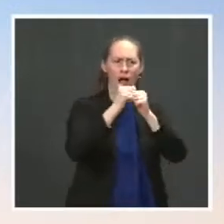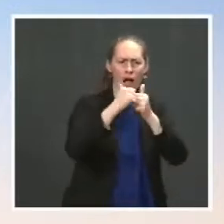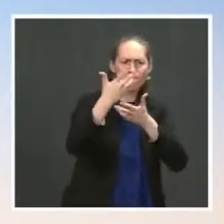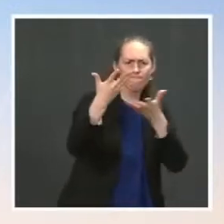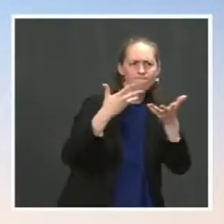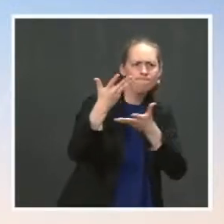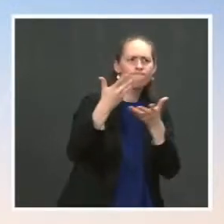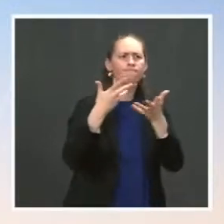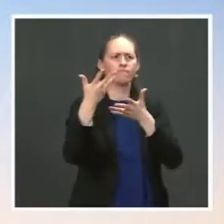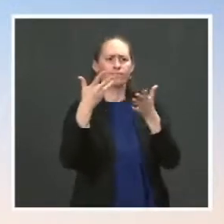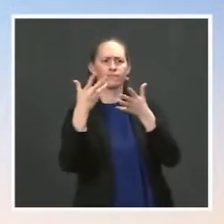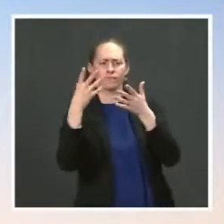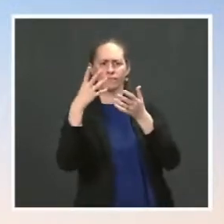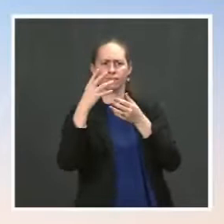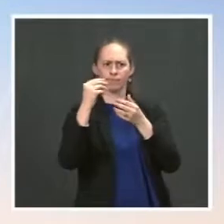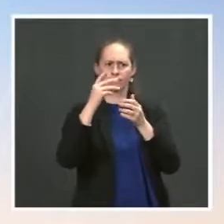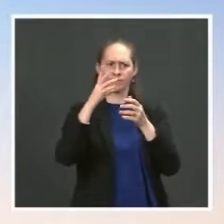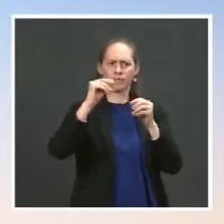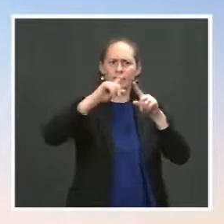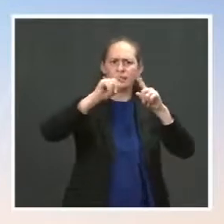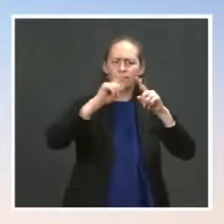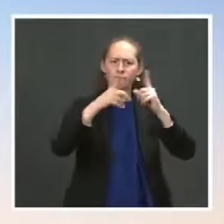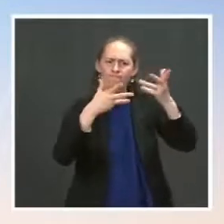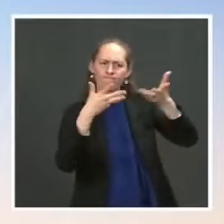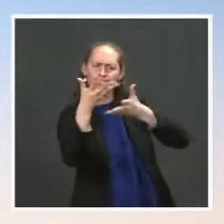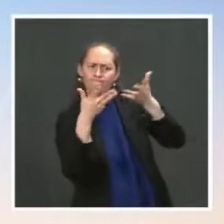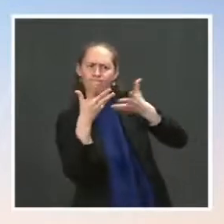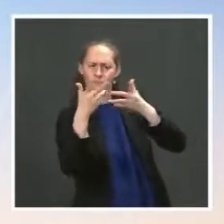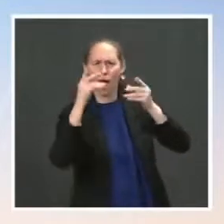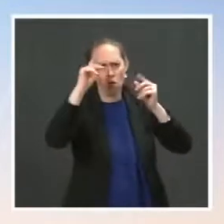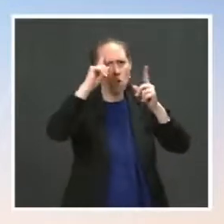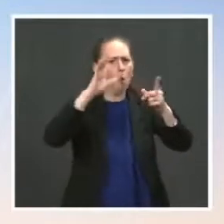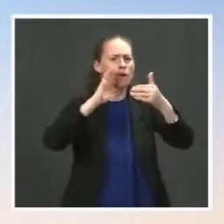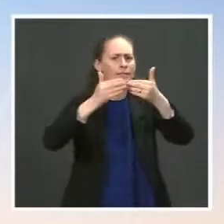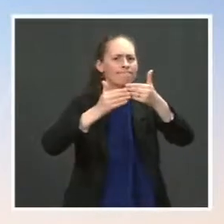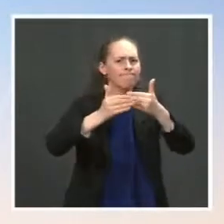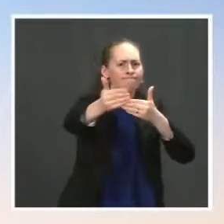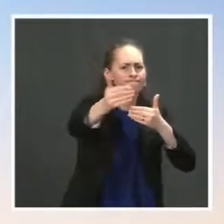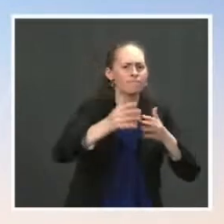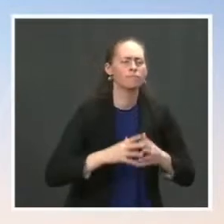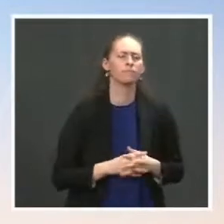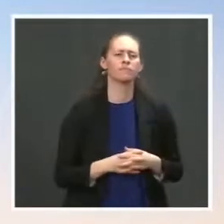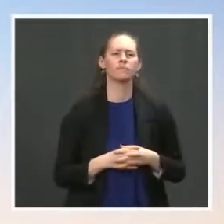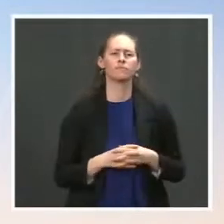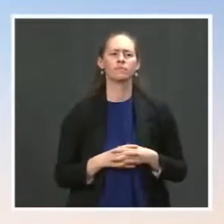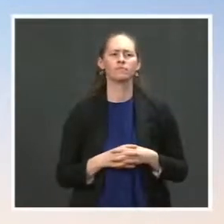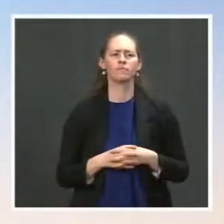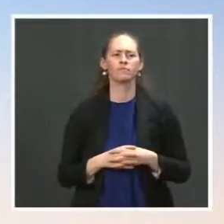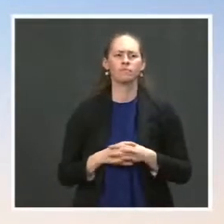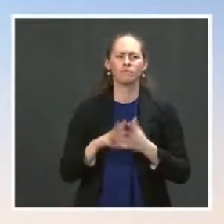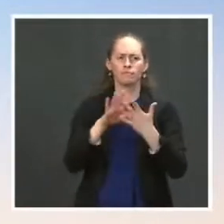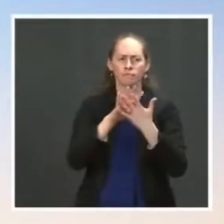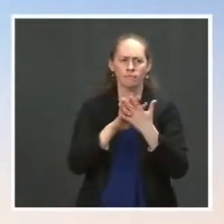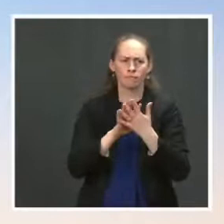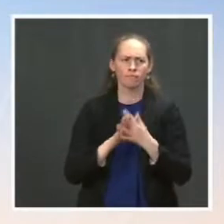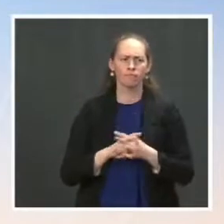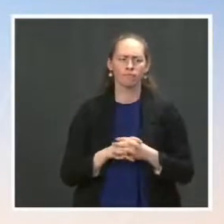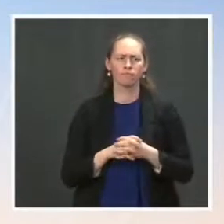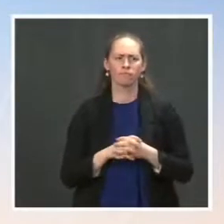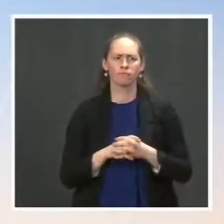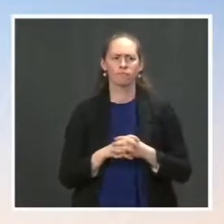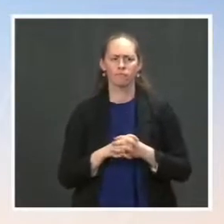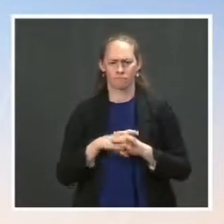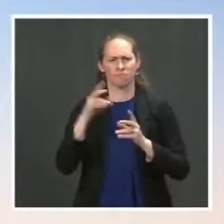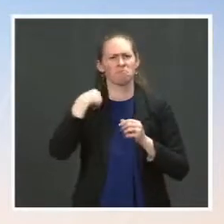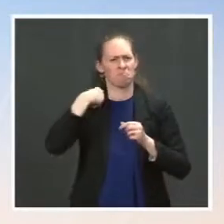continue it from here. Move forward without the president being involved, the president of that country? I don't think they're predicting he won't be involved. He just didn't have a